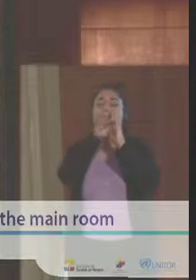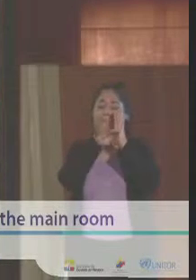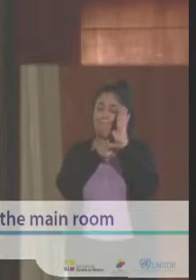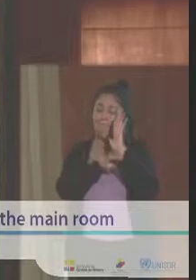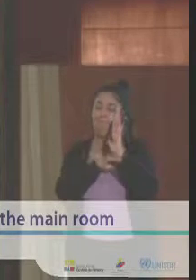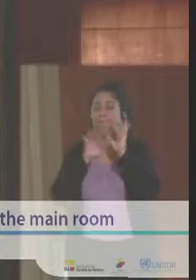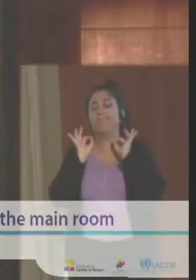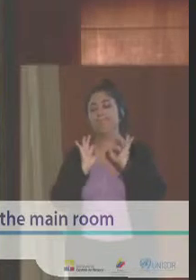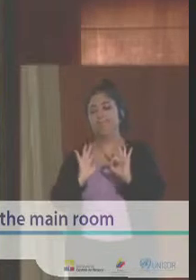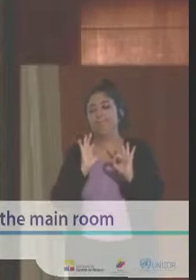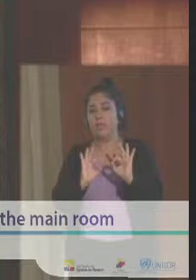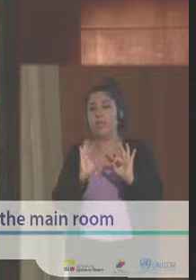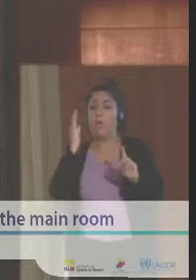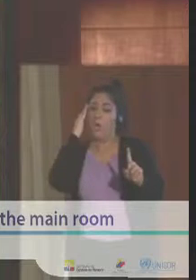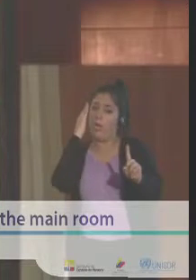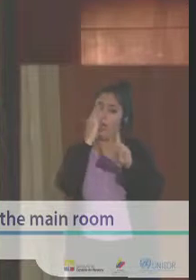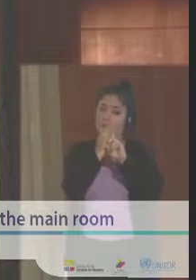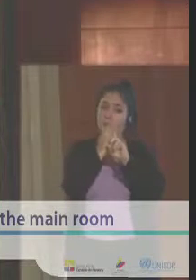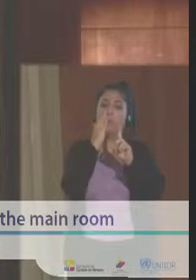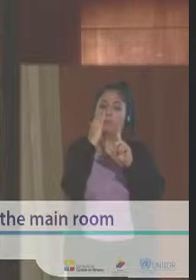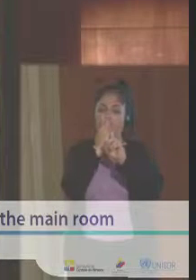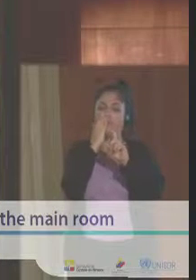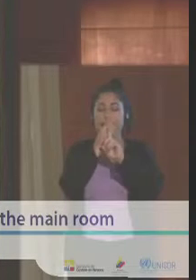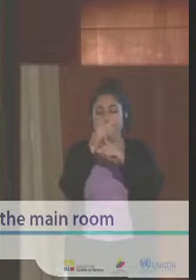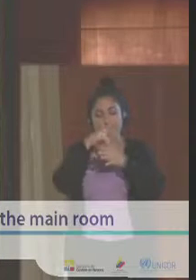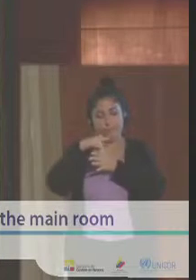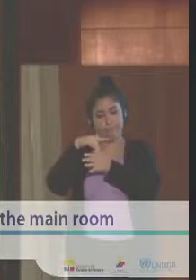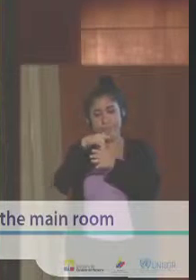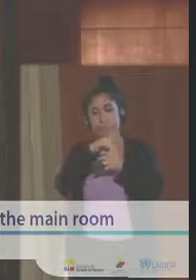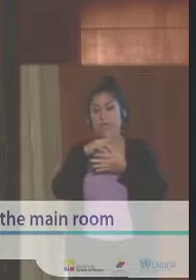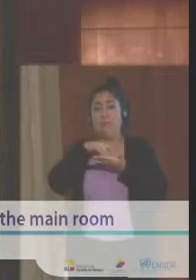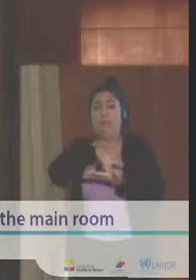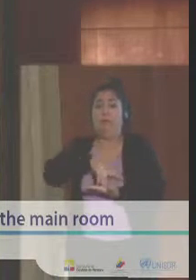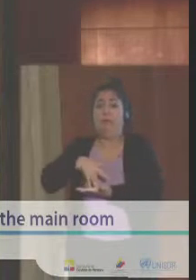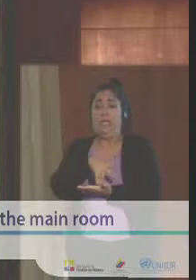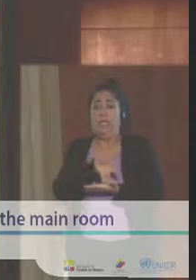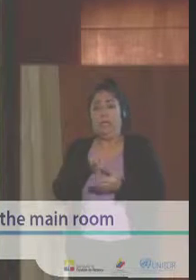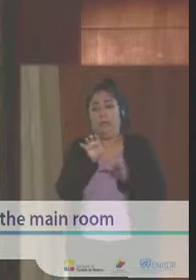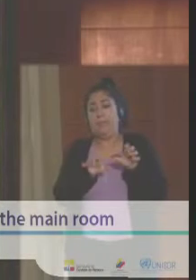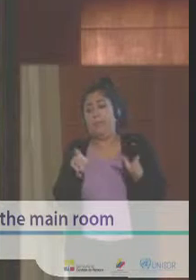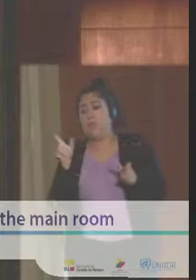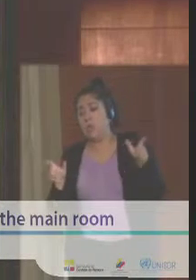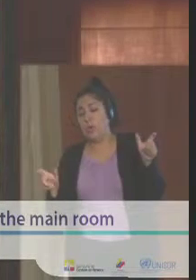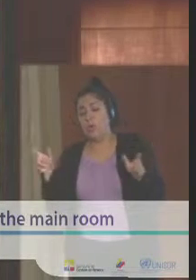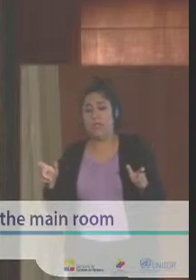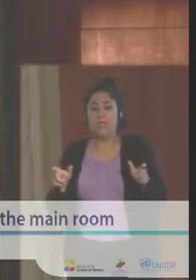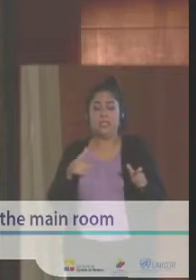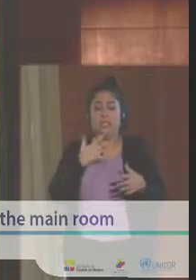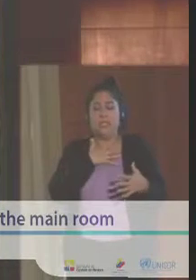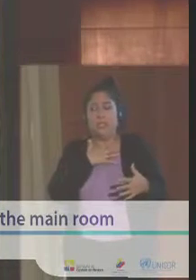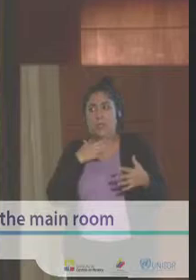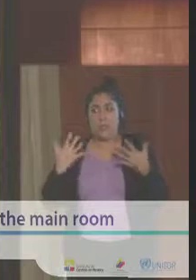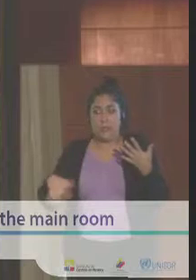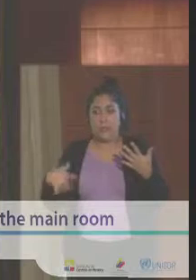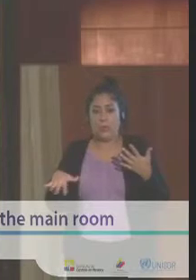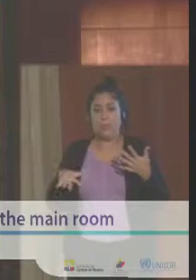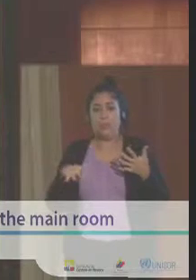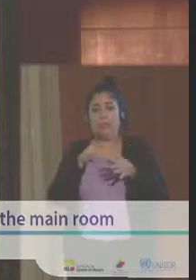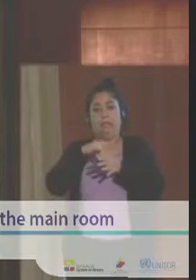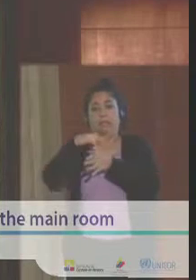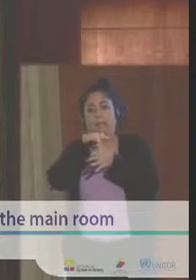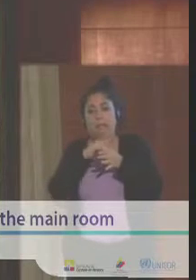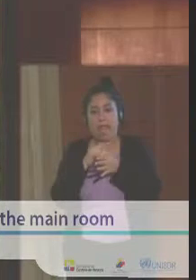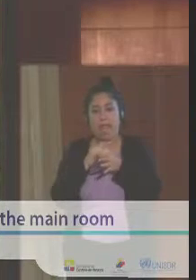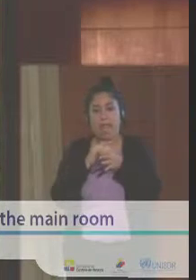risk reduction to be developed also through inclusion in public investment projects and reduce the vulnerability of the